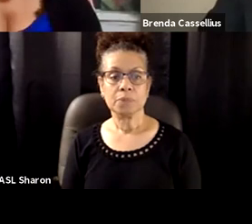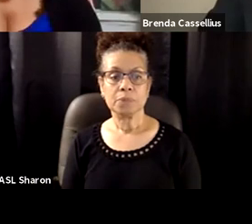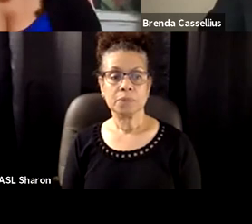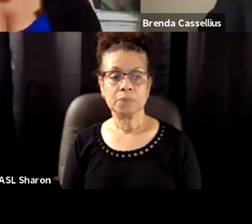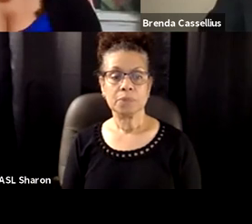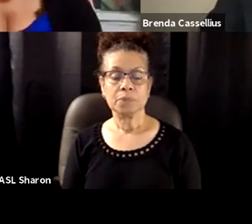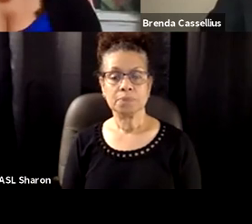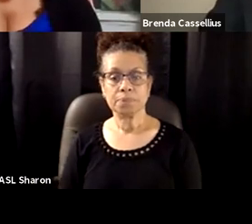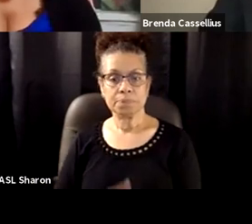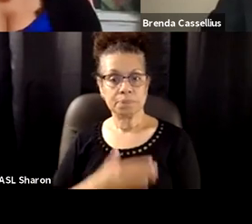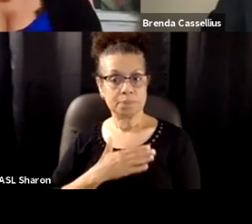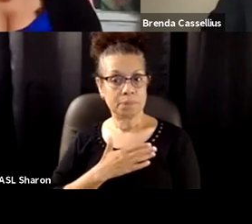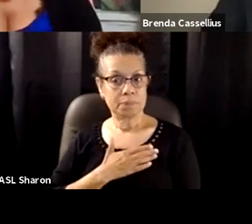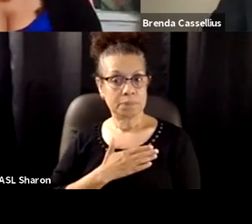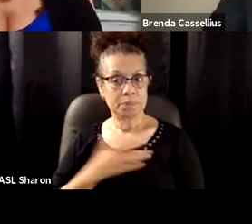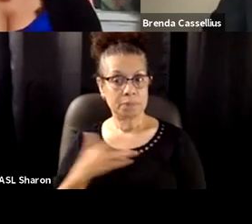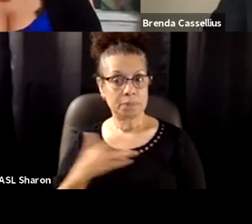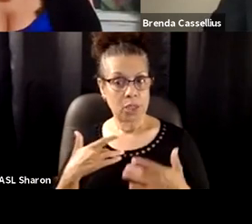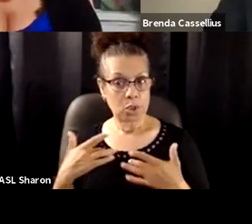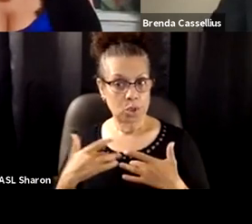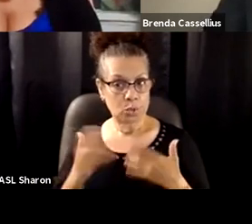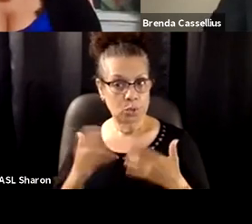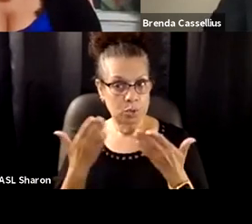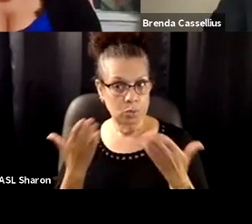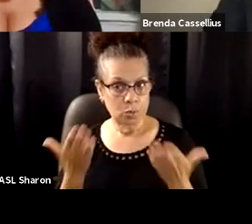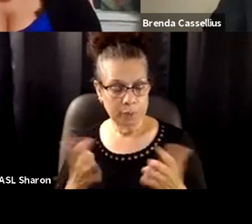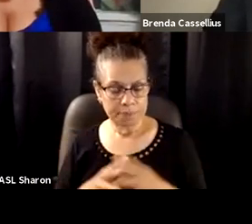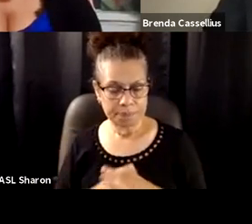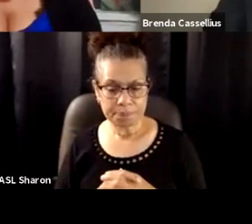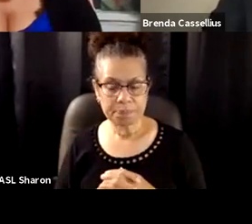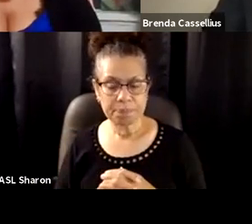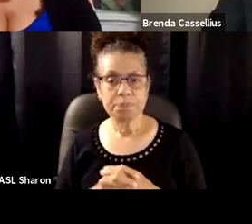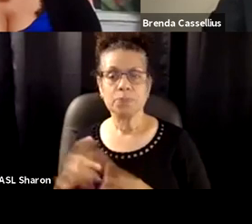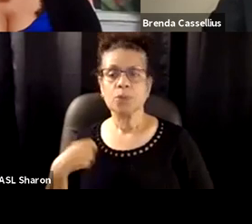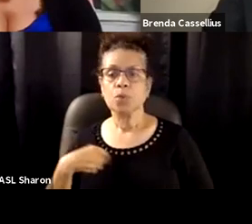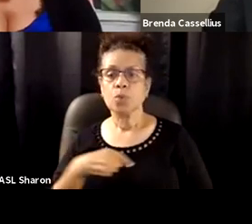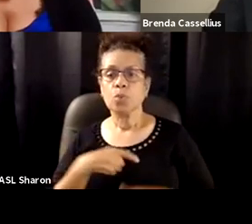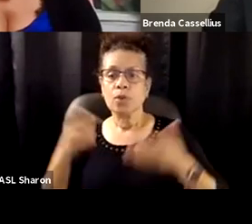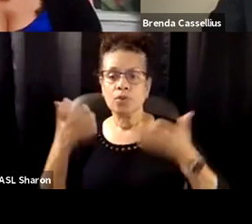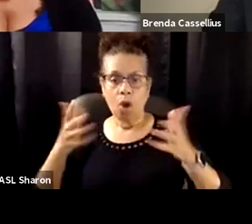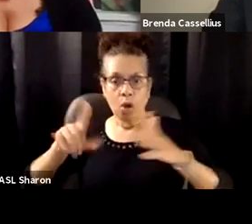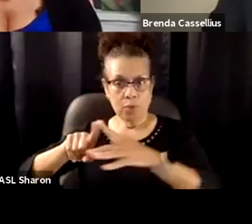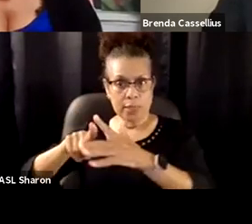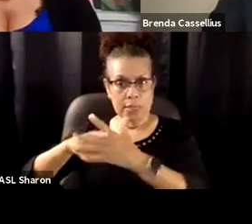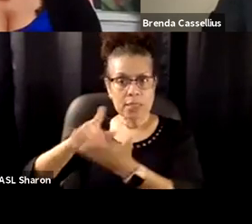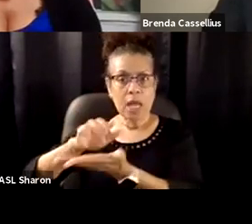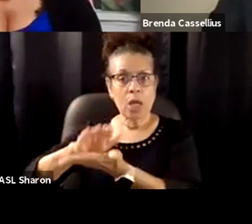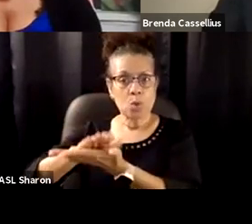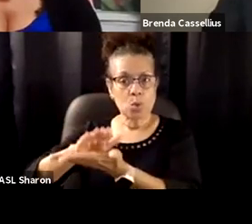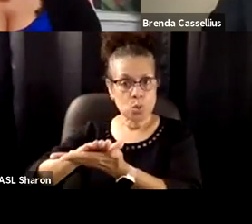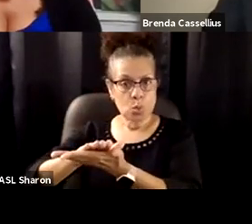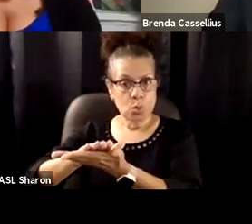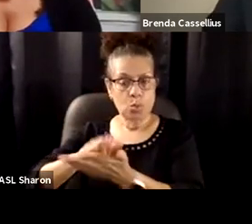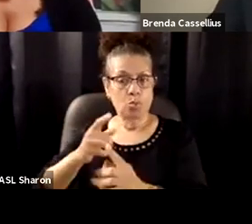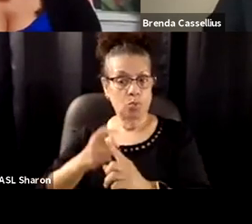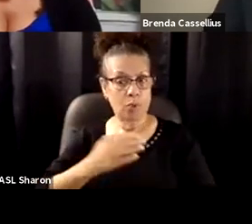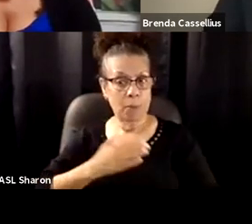so my concern is that we have started schools and classes and my understanding is